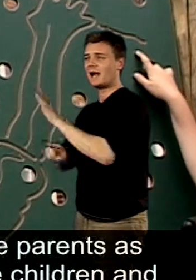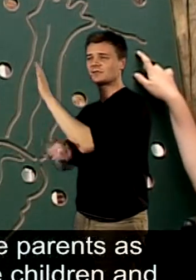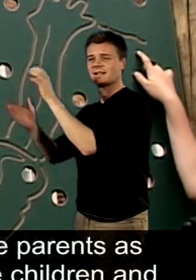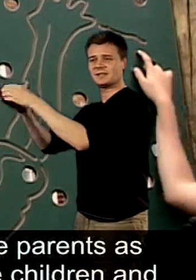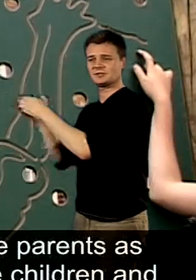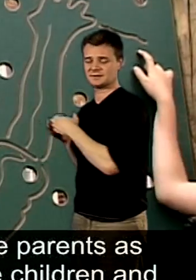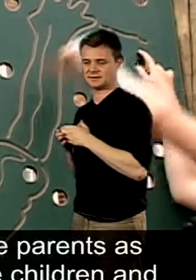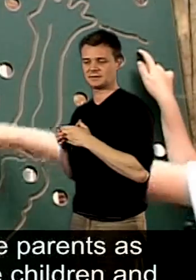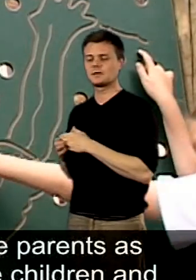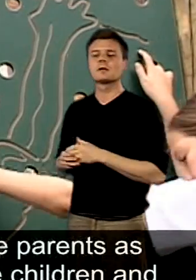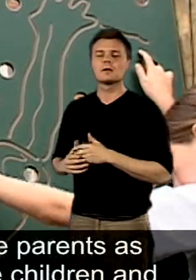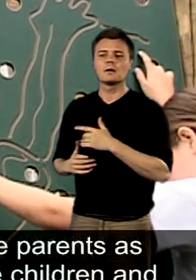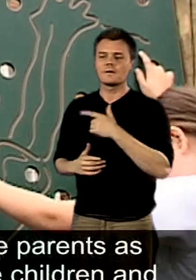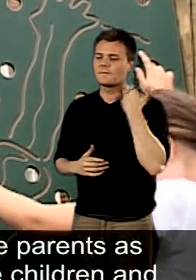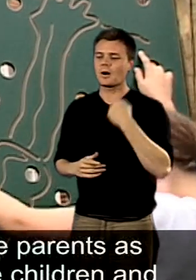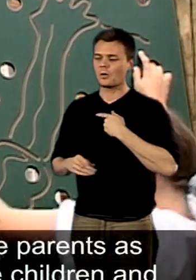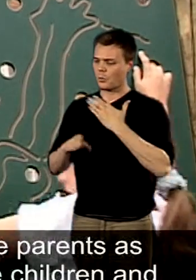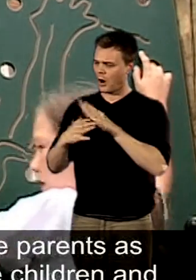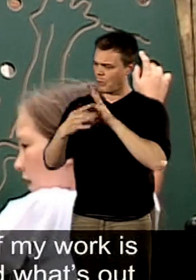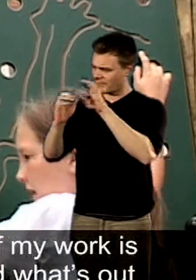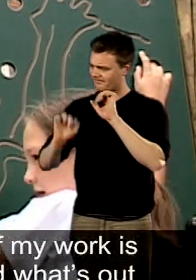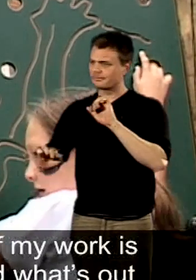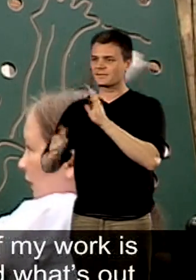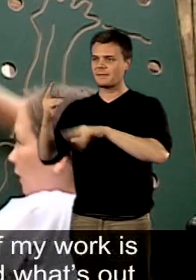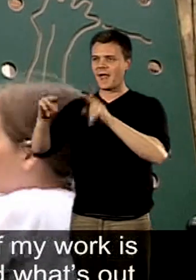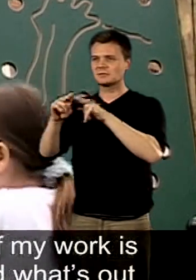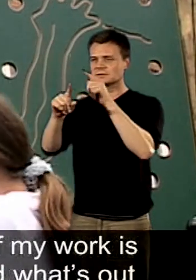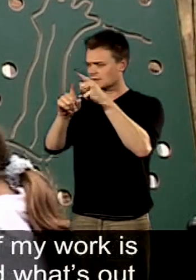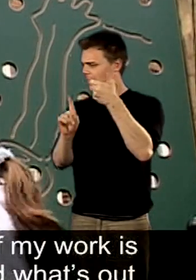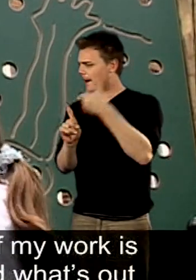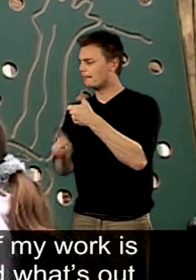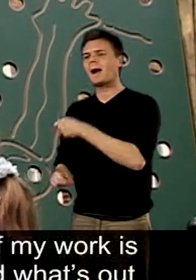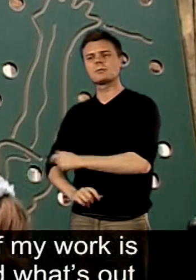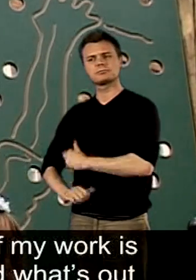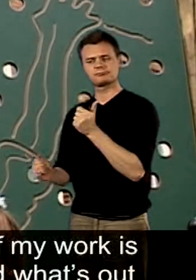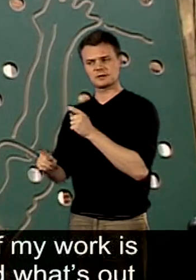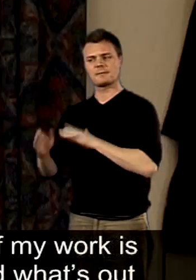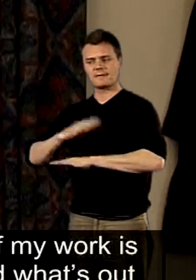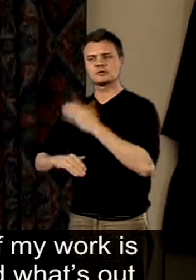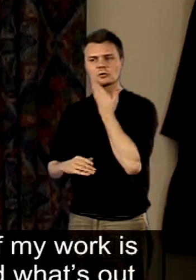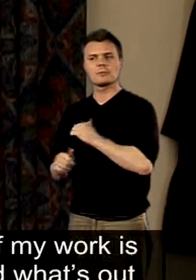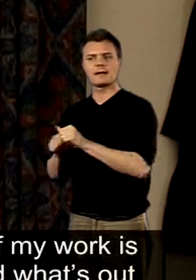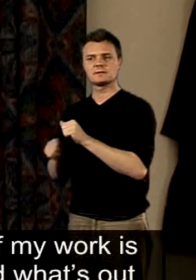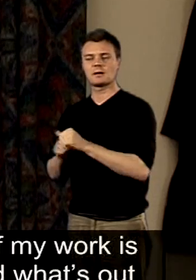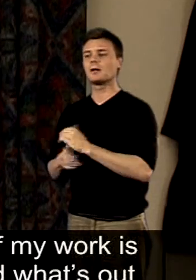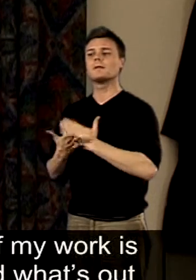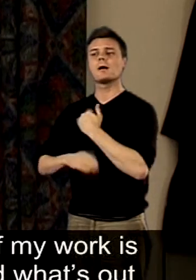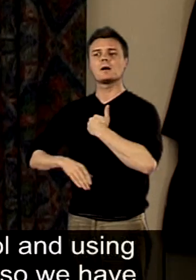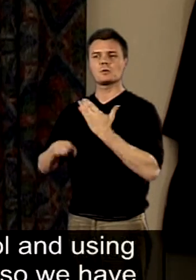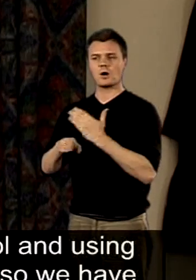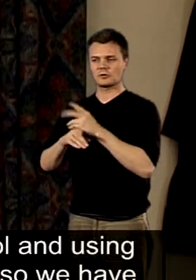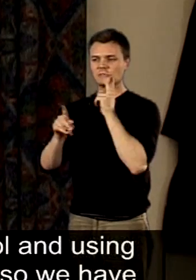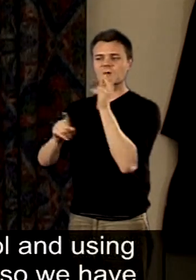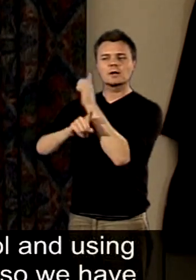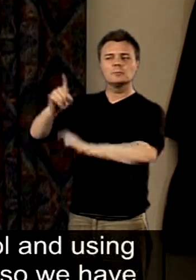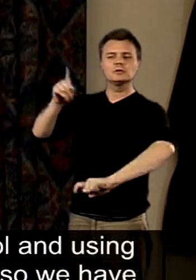with the parents as well, that had a great impact on the children and their behaviour in school. So part of my work is looking at the wider community and what's